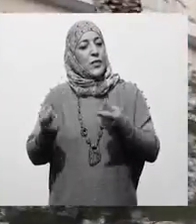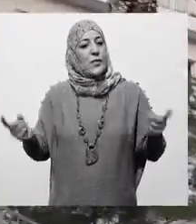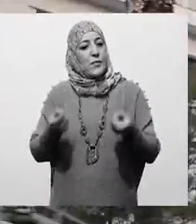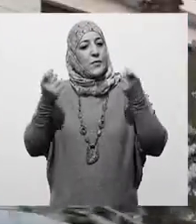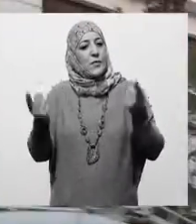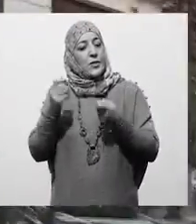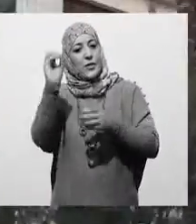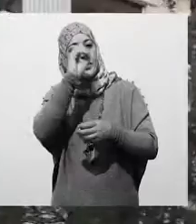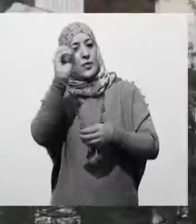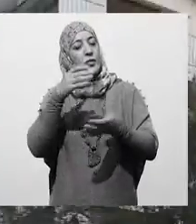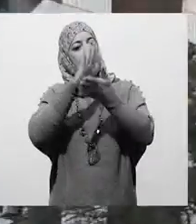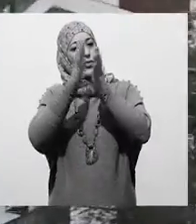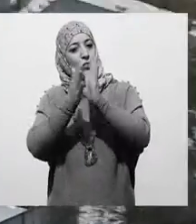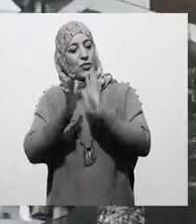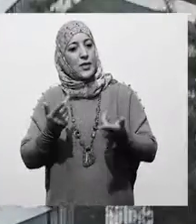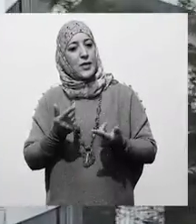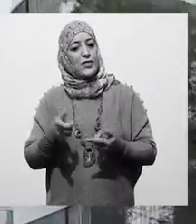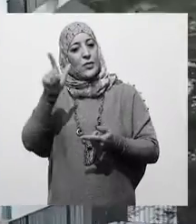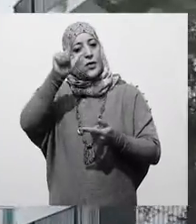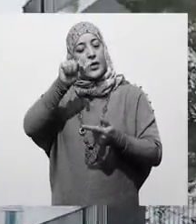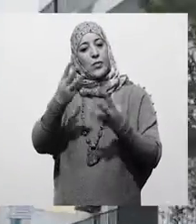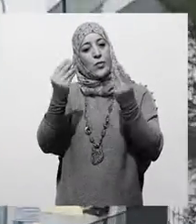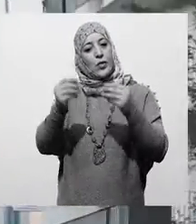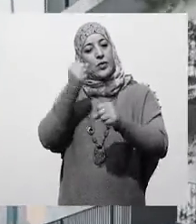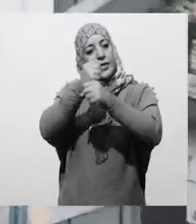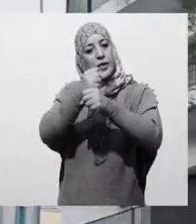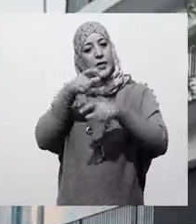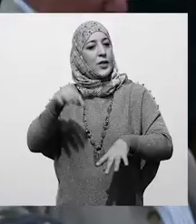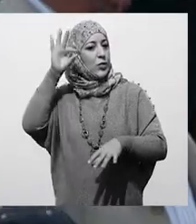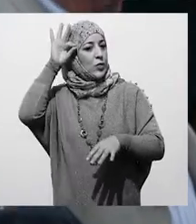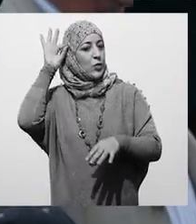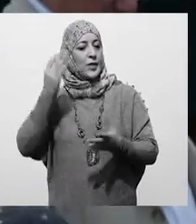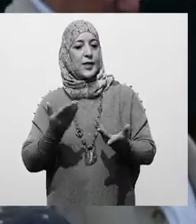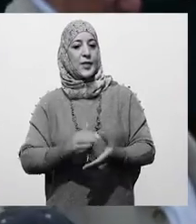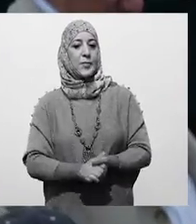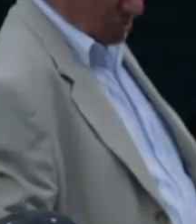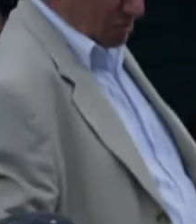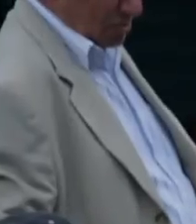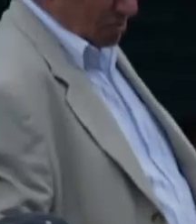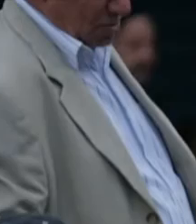and formed organizations and associations. There is lot of work to do in Tunisia.